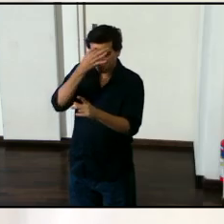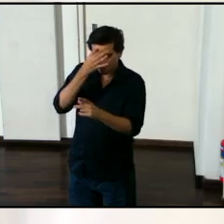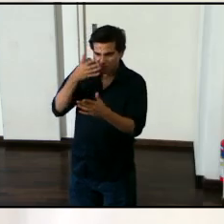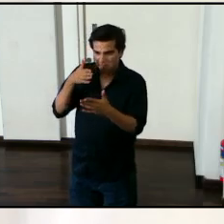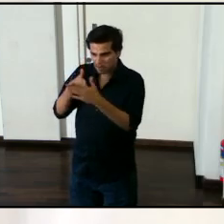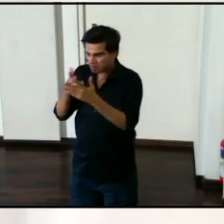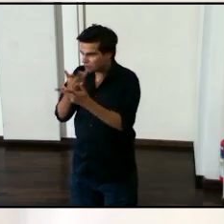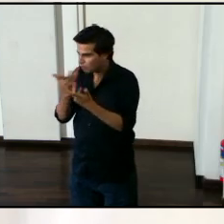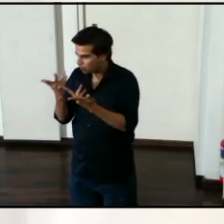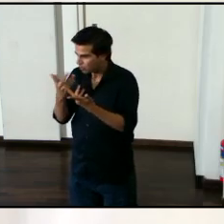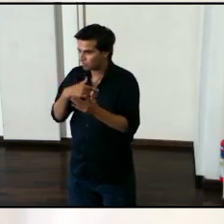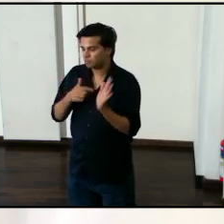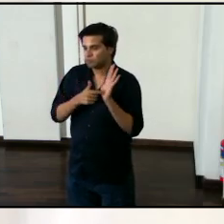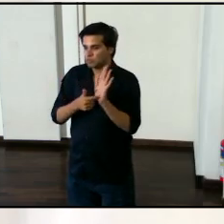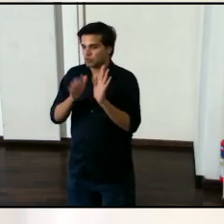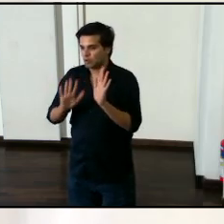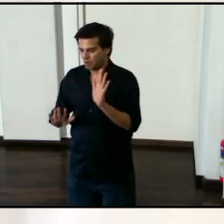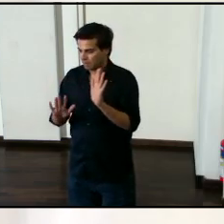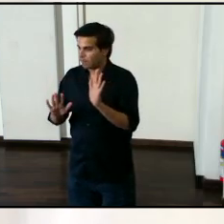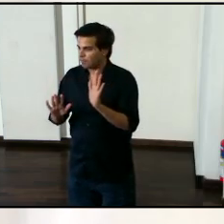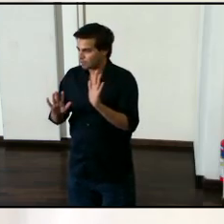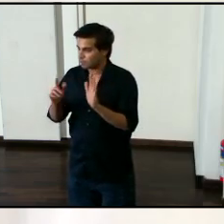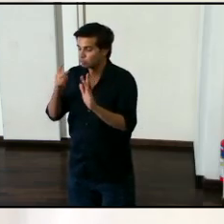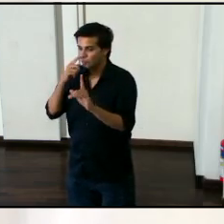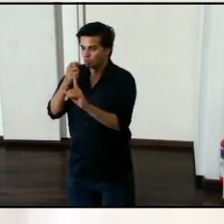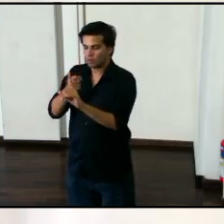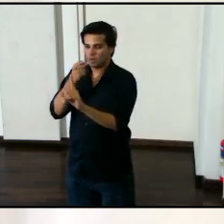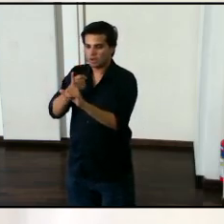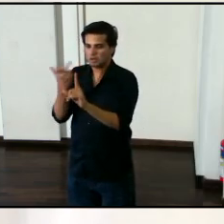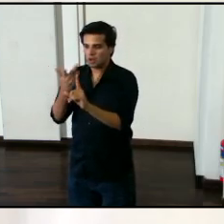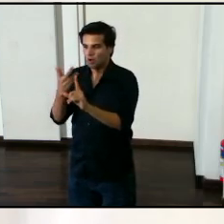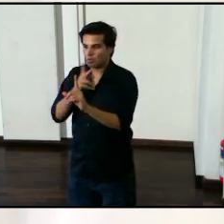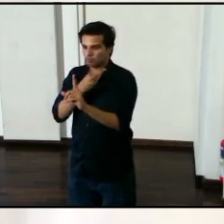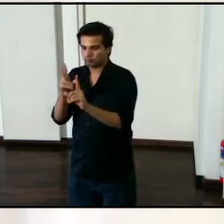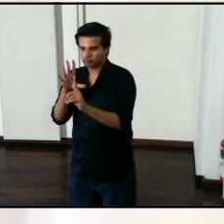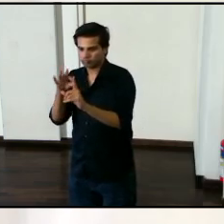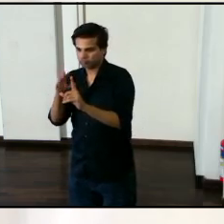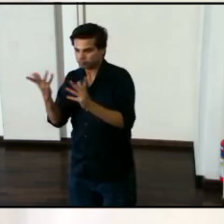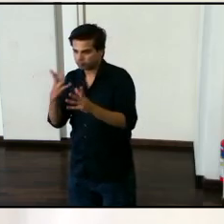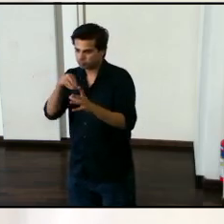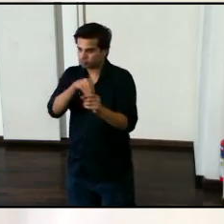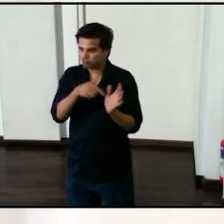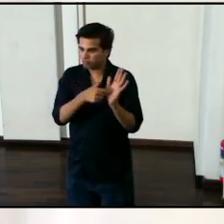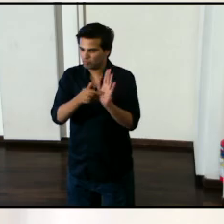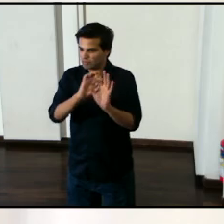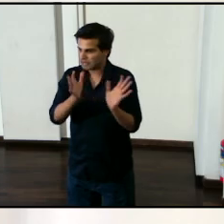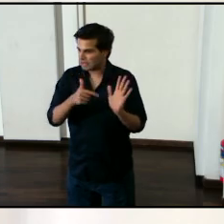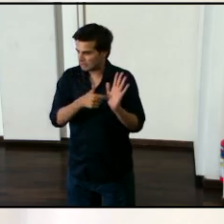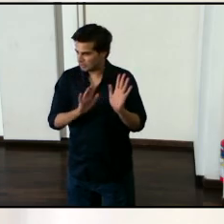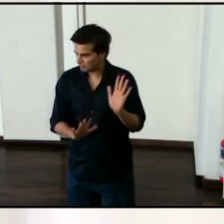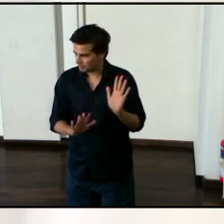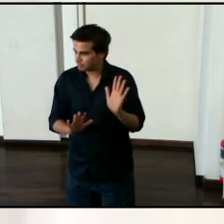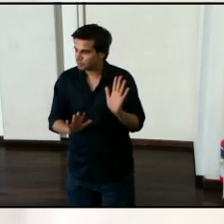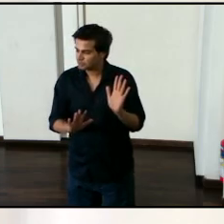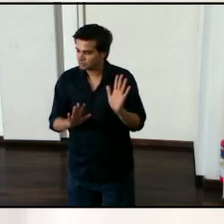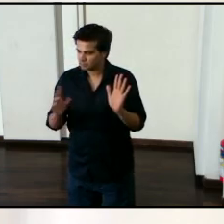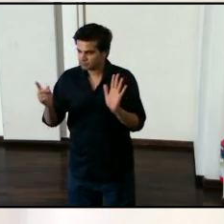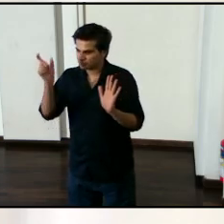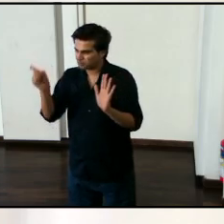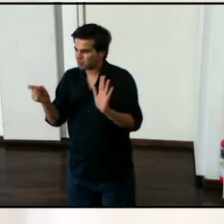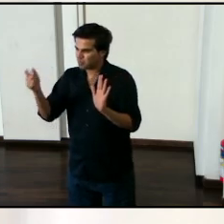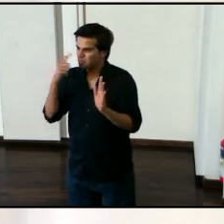that have shaped women's activism, emphasizing that no cause is too small to be considered